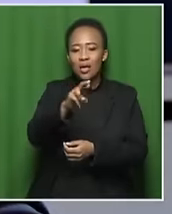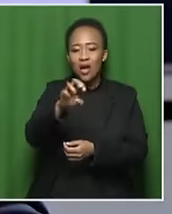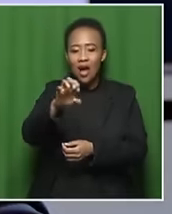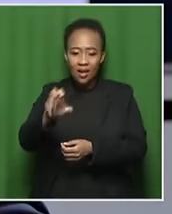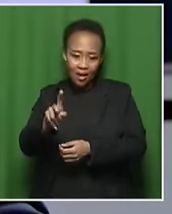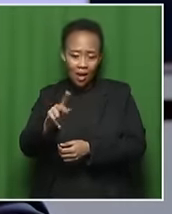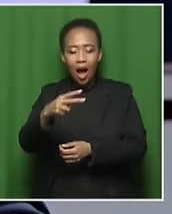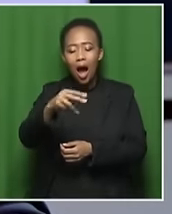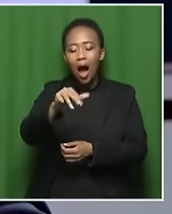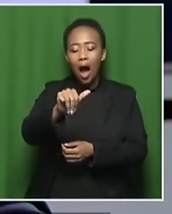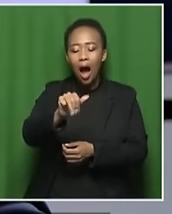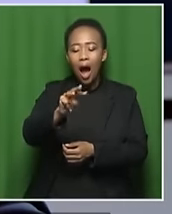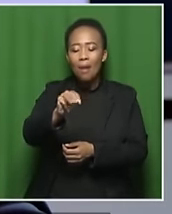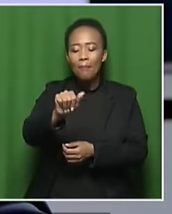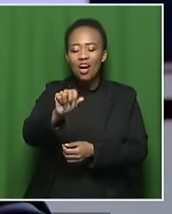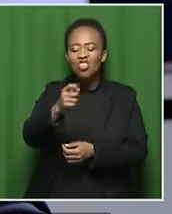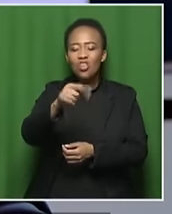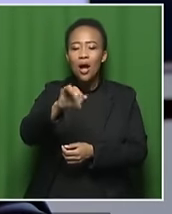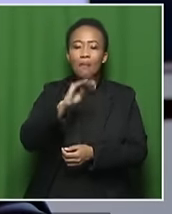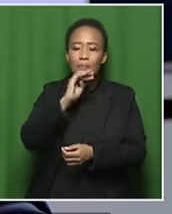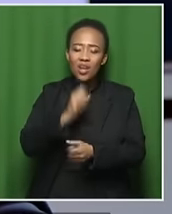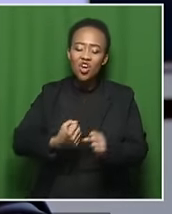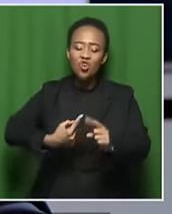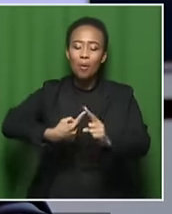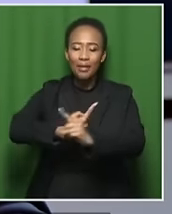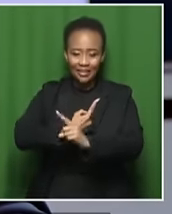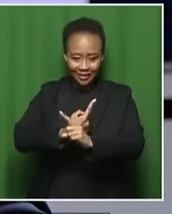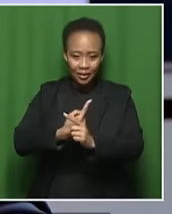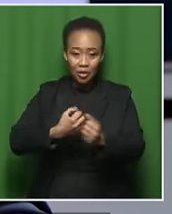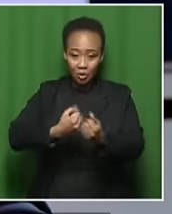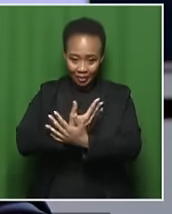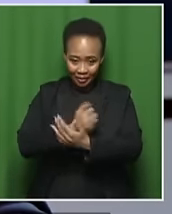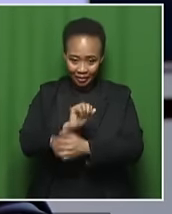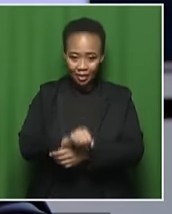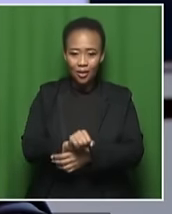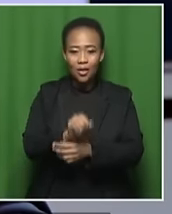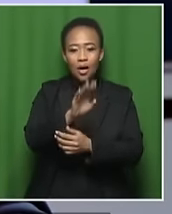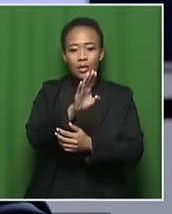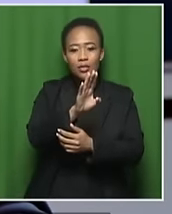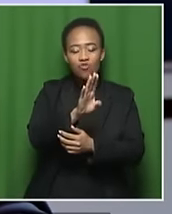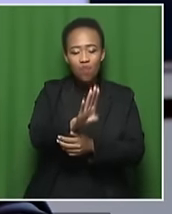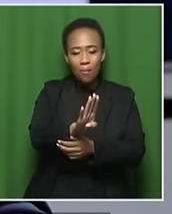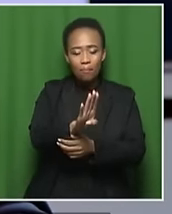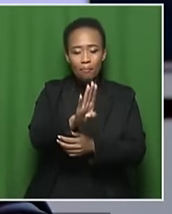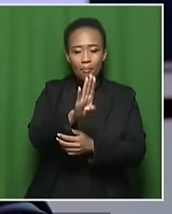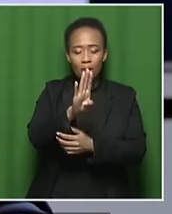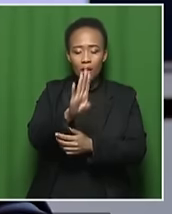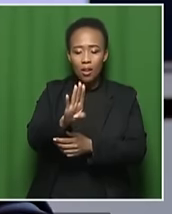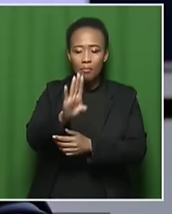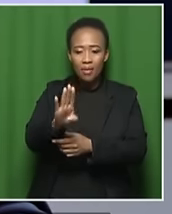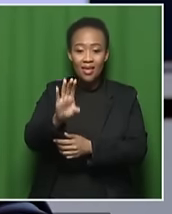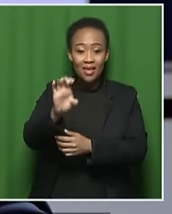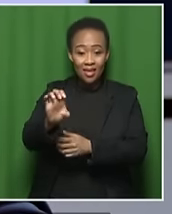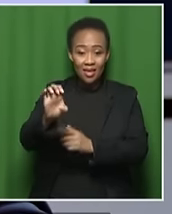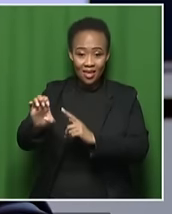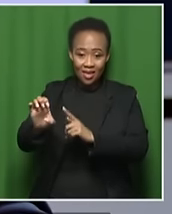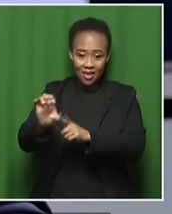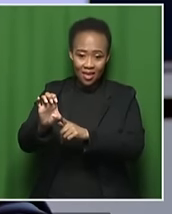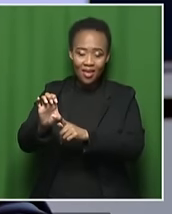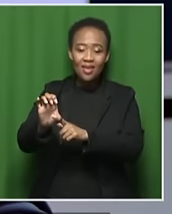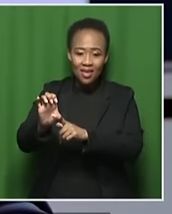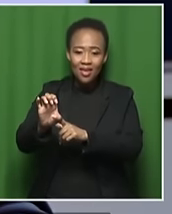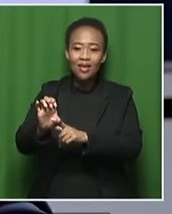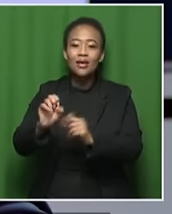mark. Triple BEE is a constitutional prescript